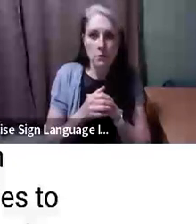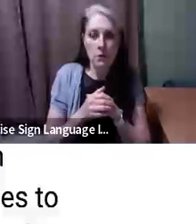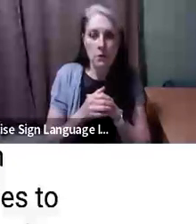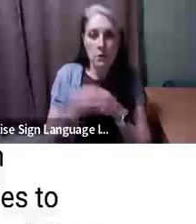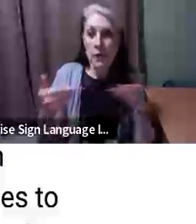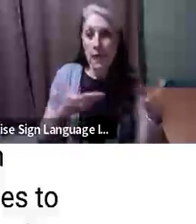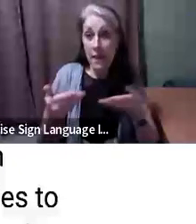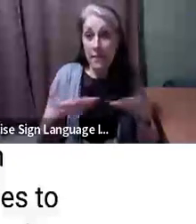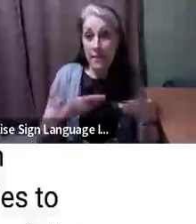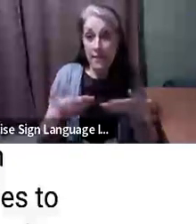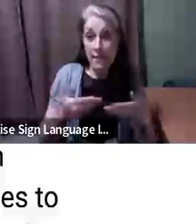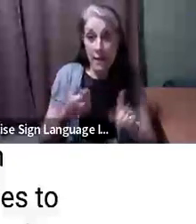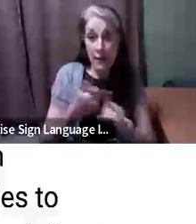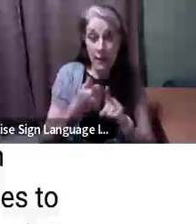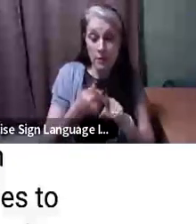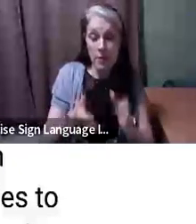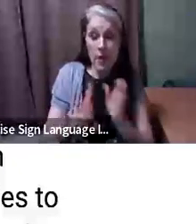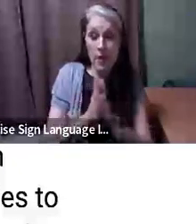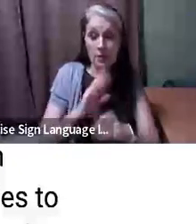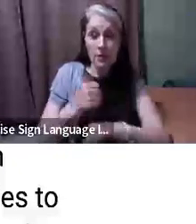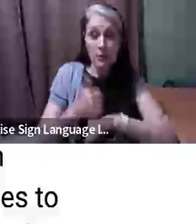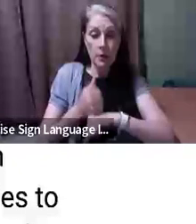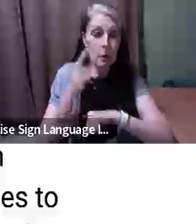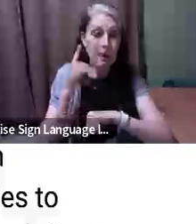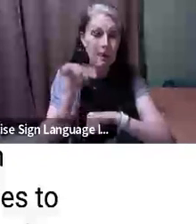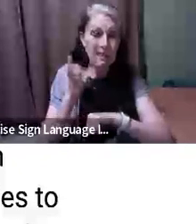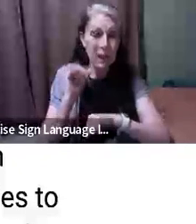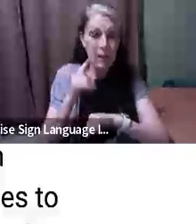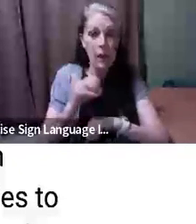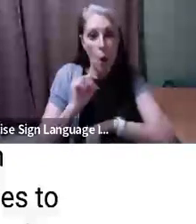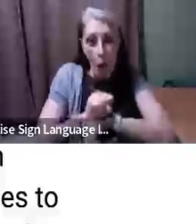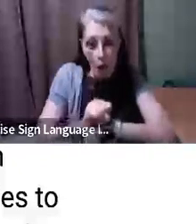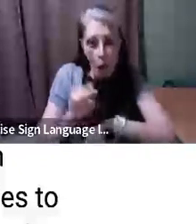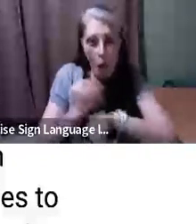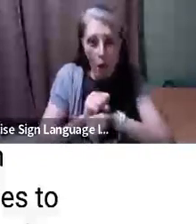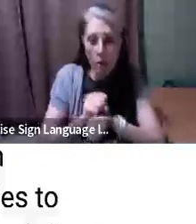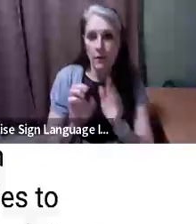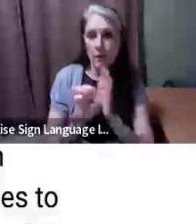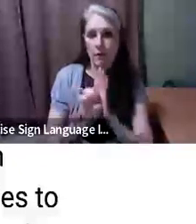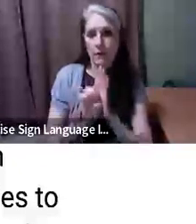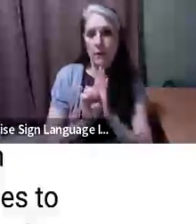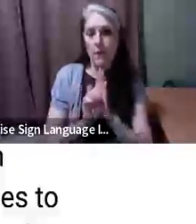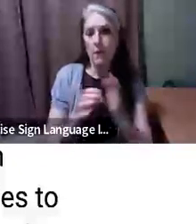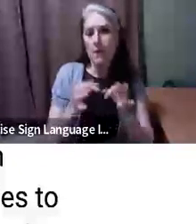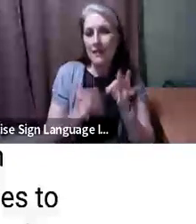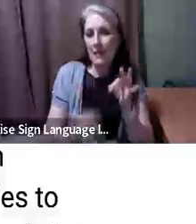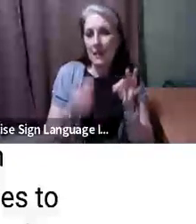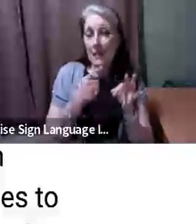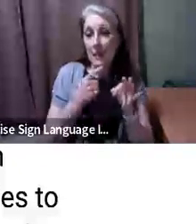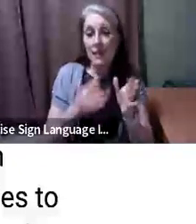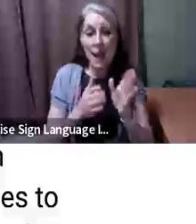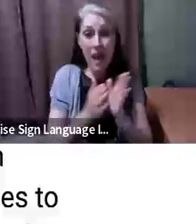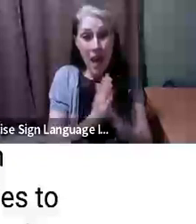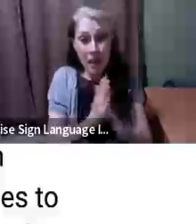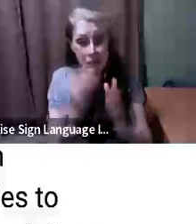invite people to ask for those formats and don't make it sound like a chore? So for example, just simply say, please ask us for